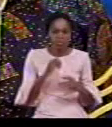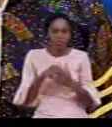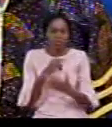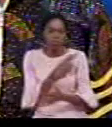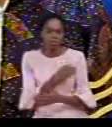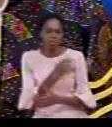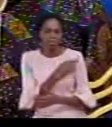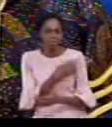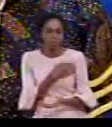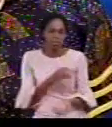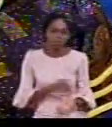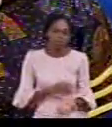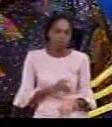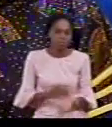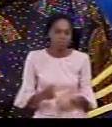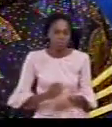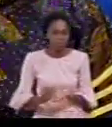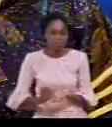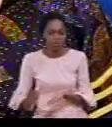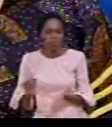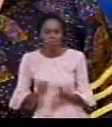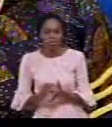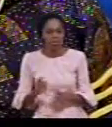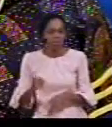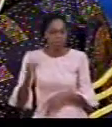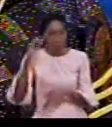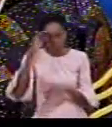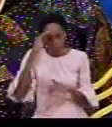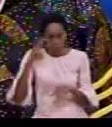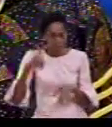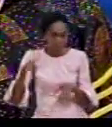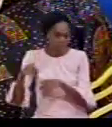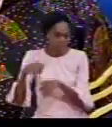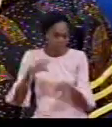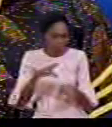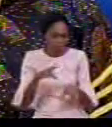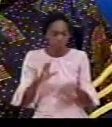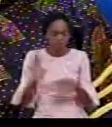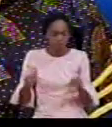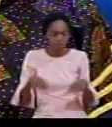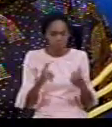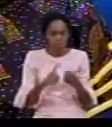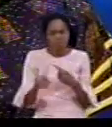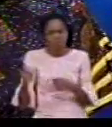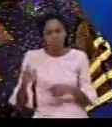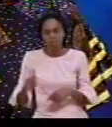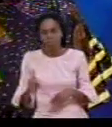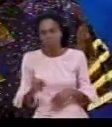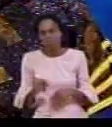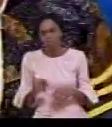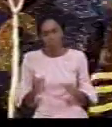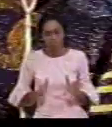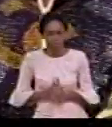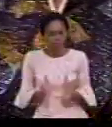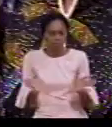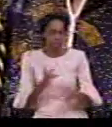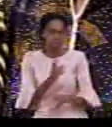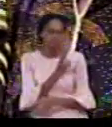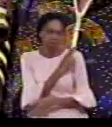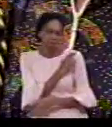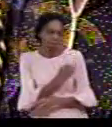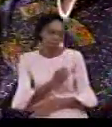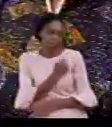doctor now wrote a letter that we should go to either teaching hospital, Gwagwala Specialist Hospital, or National Hospital.